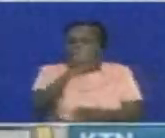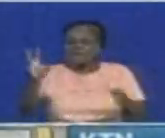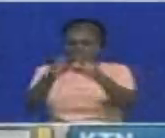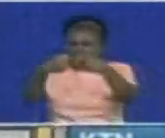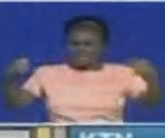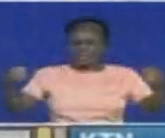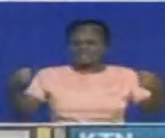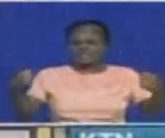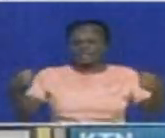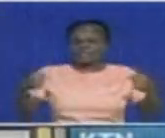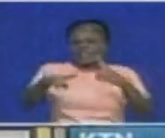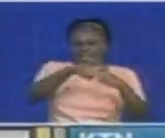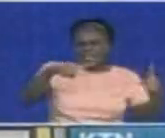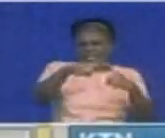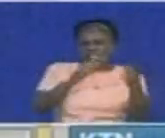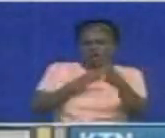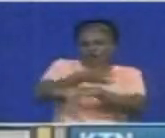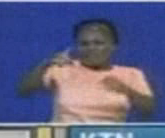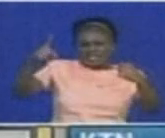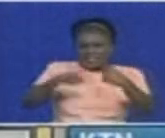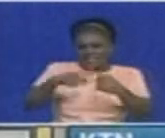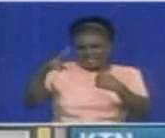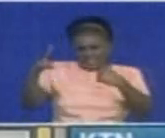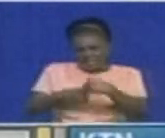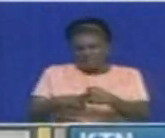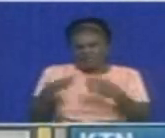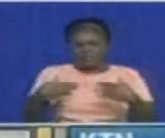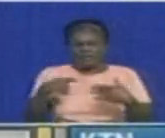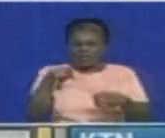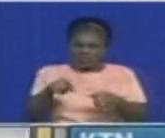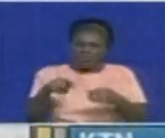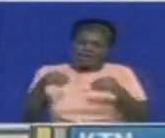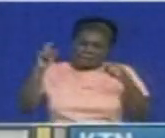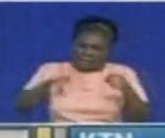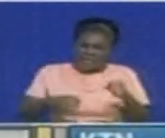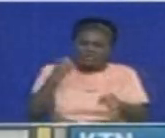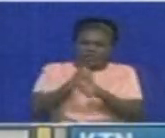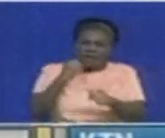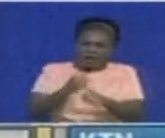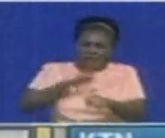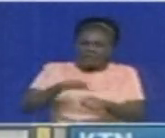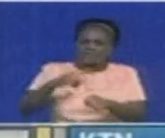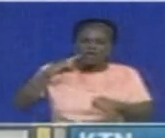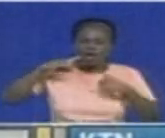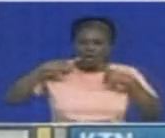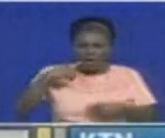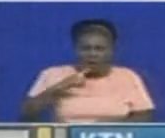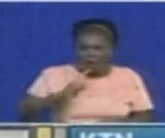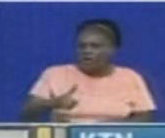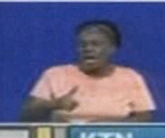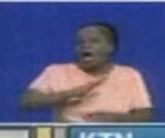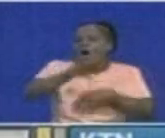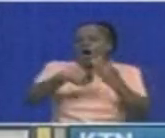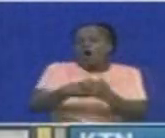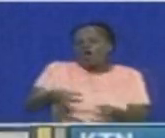Nairobi, killing more than 67 people. We have to deal with them very firmly, and this is what I'm urging and instructing all the officers in the